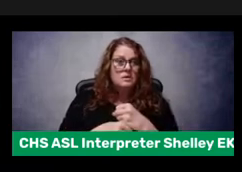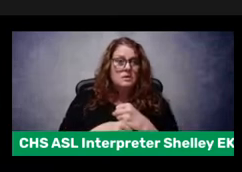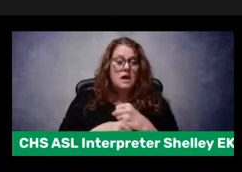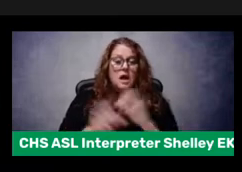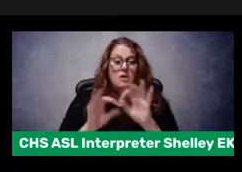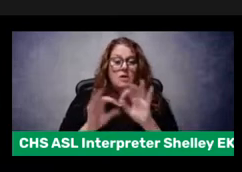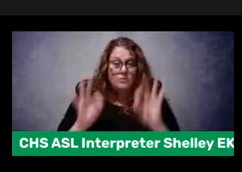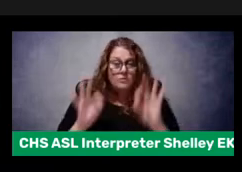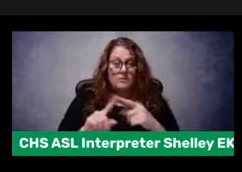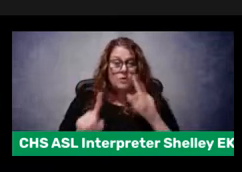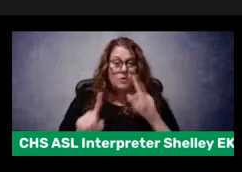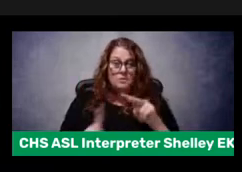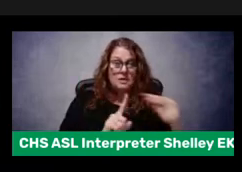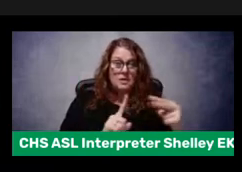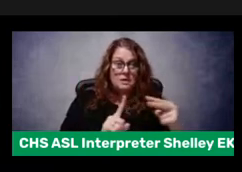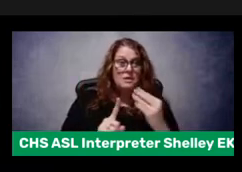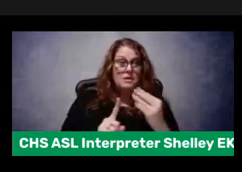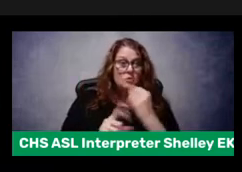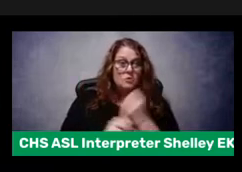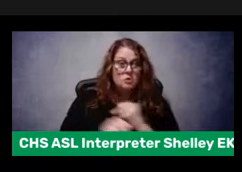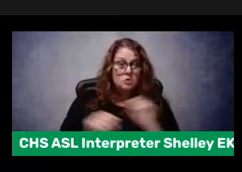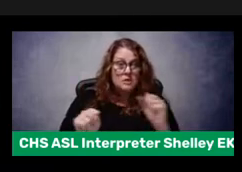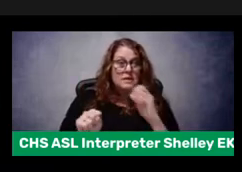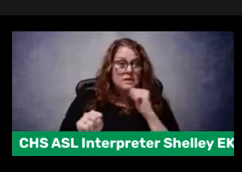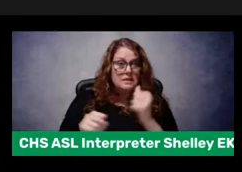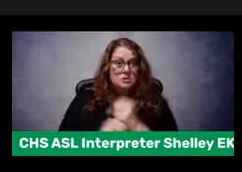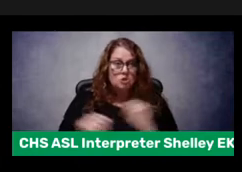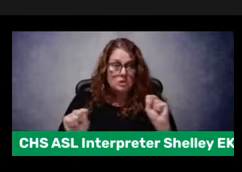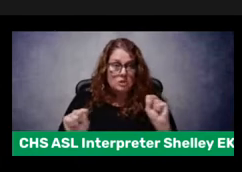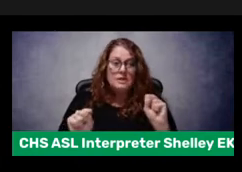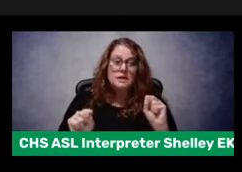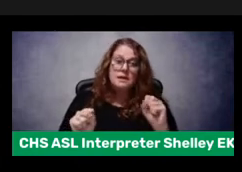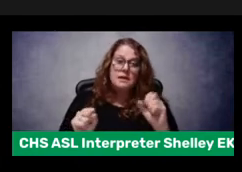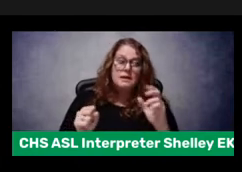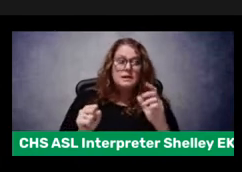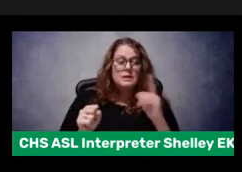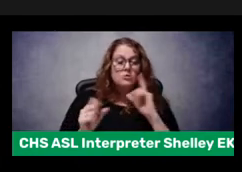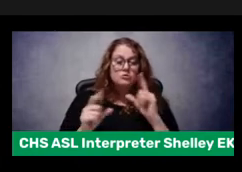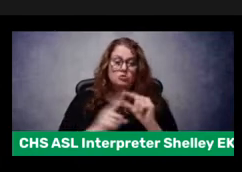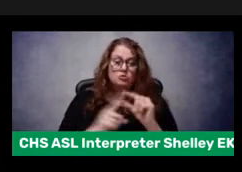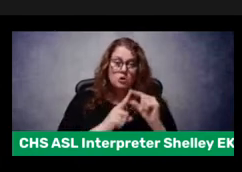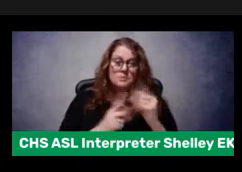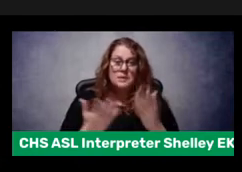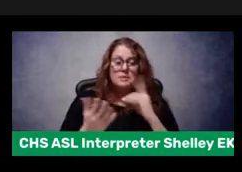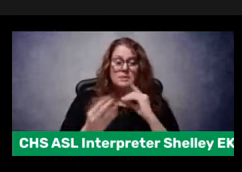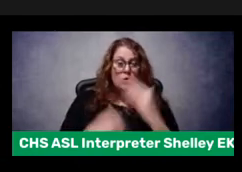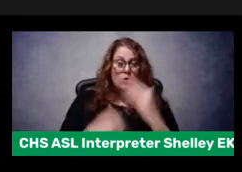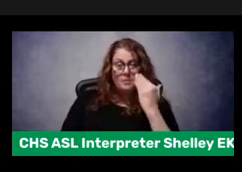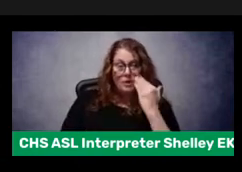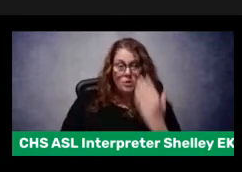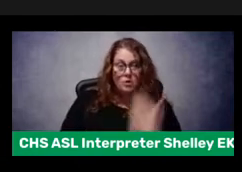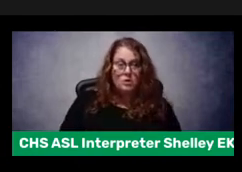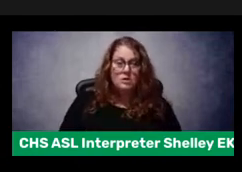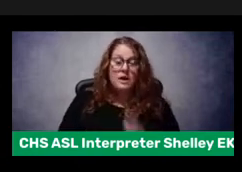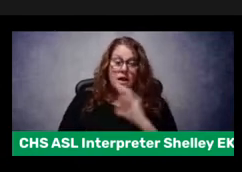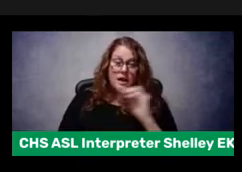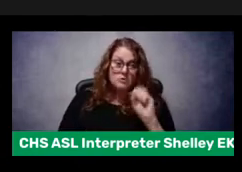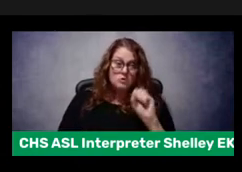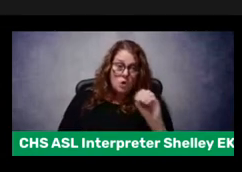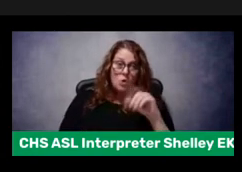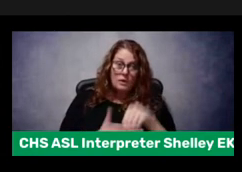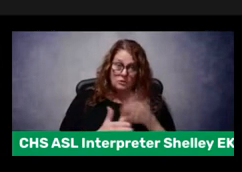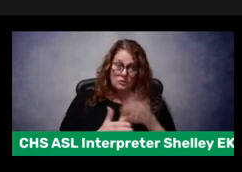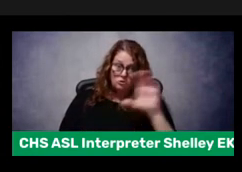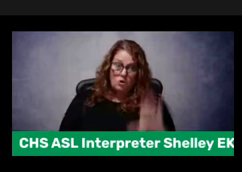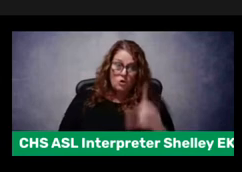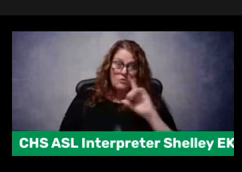from the perspective of food security and insecurity. I think those are terms that are maybe more familiar. And so in Chicago, for